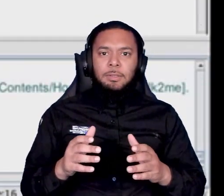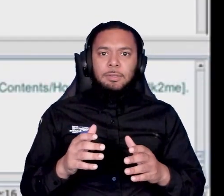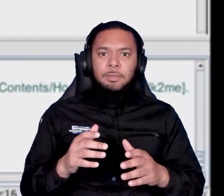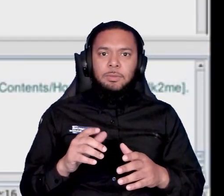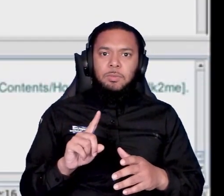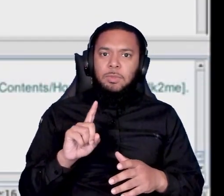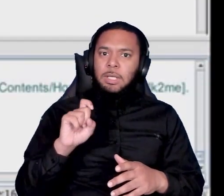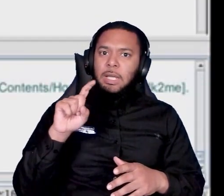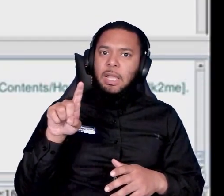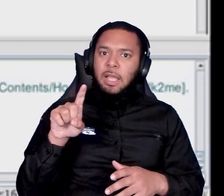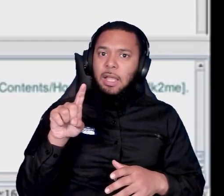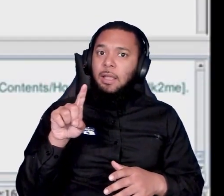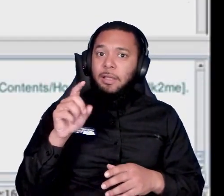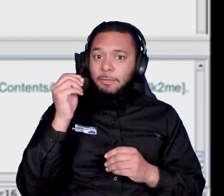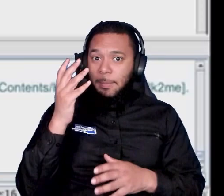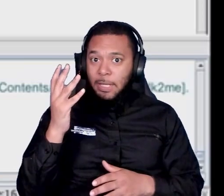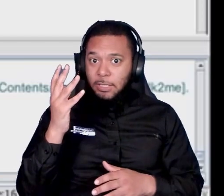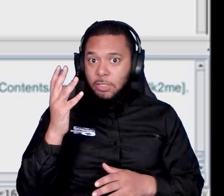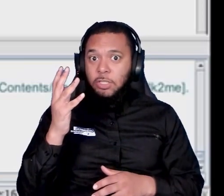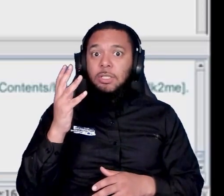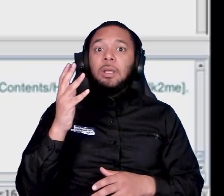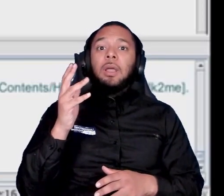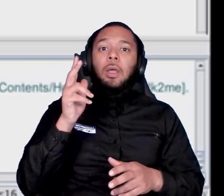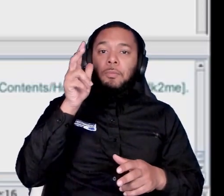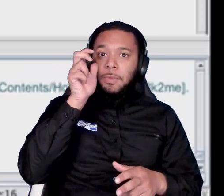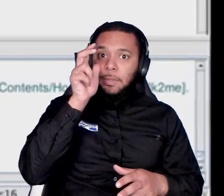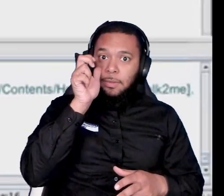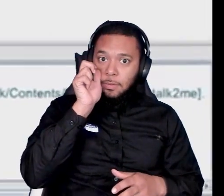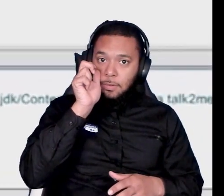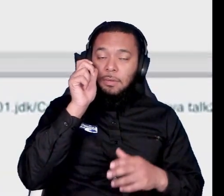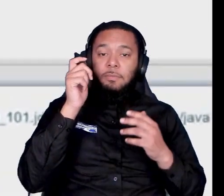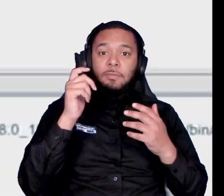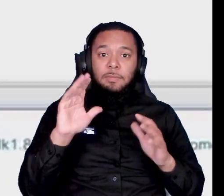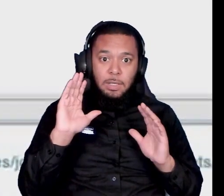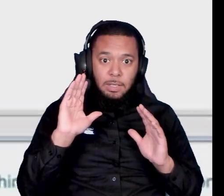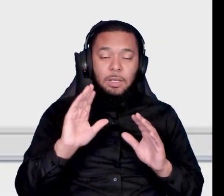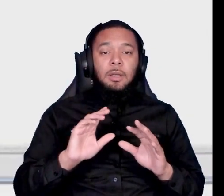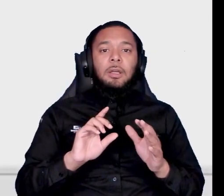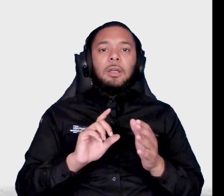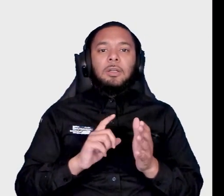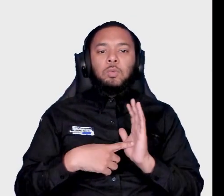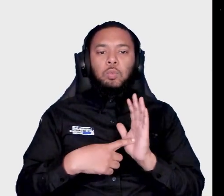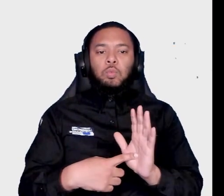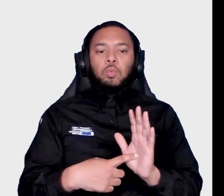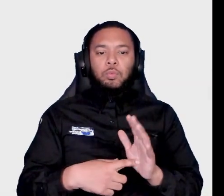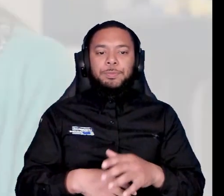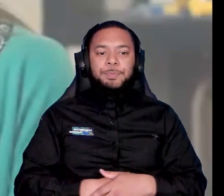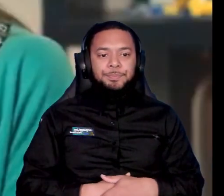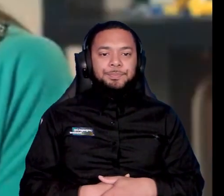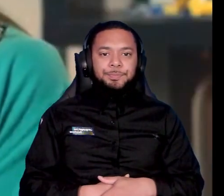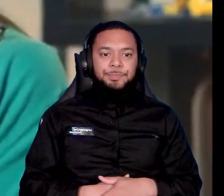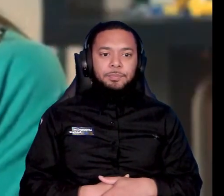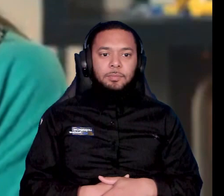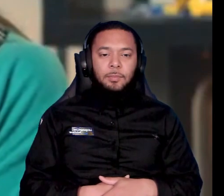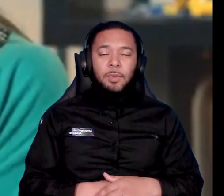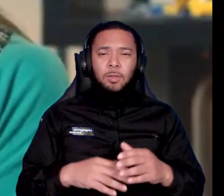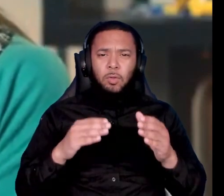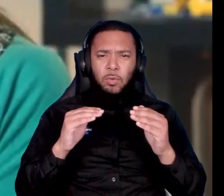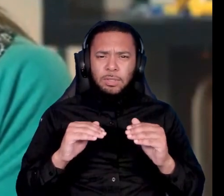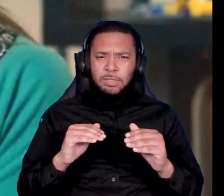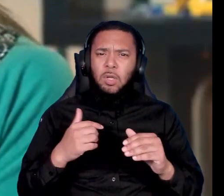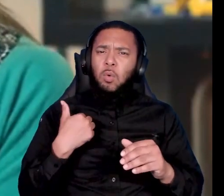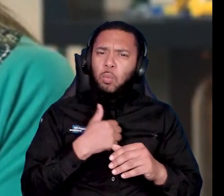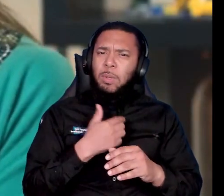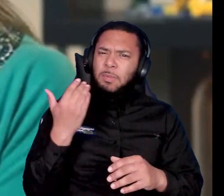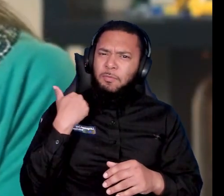input, we read in that input, and then we printed it out. So we use the term next line, but what